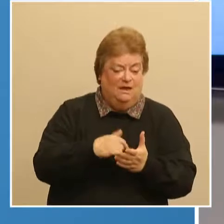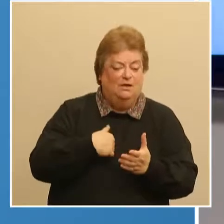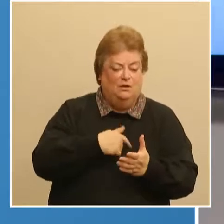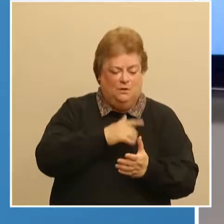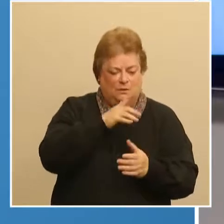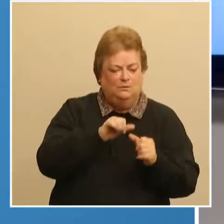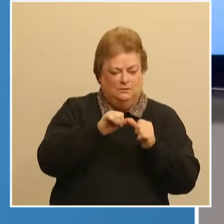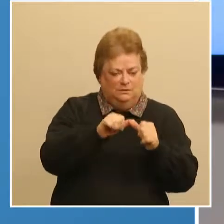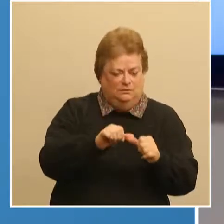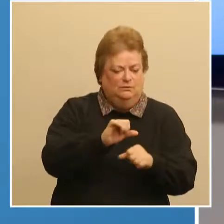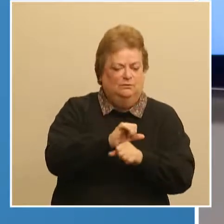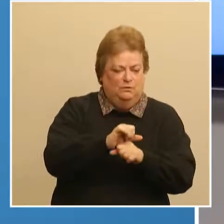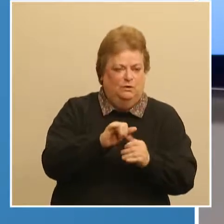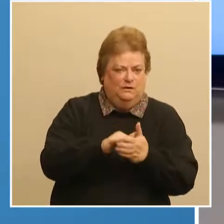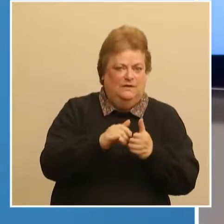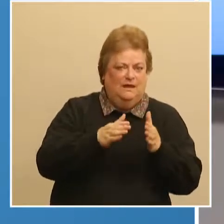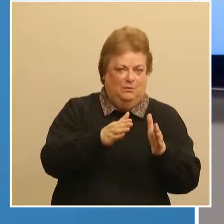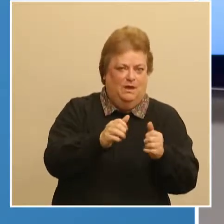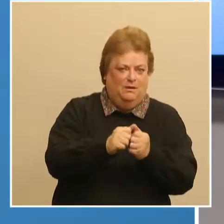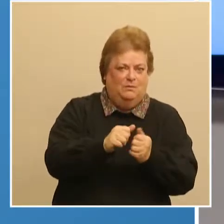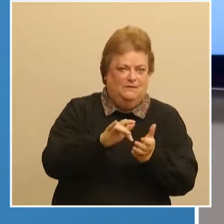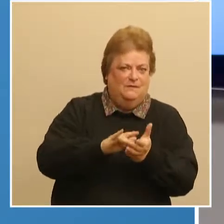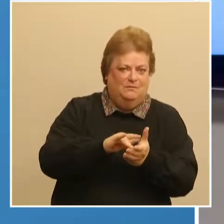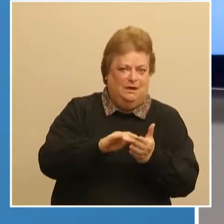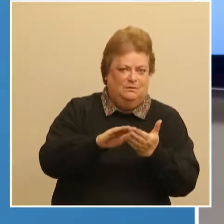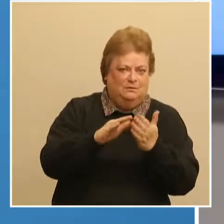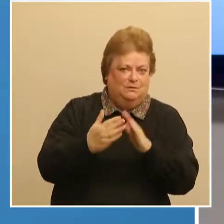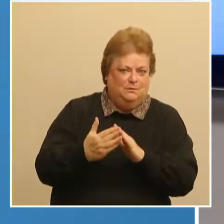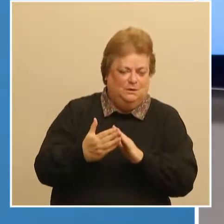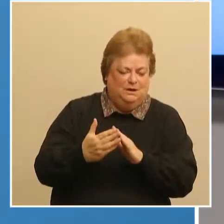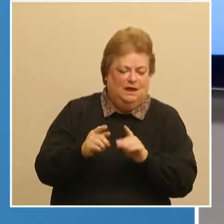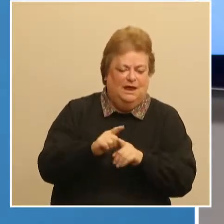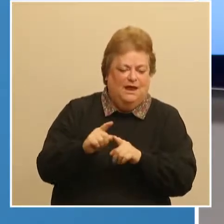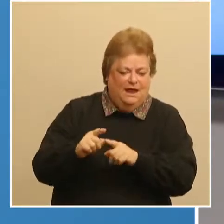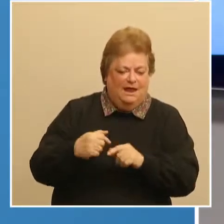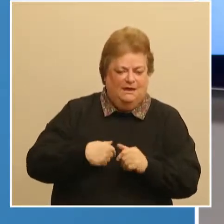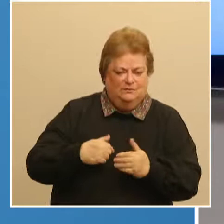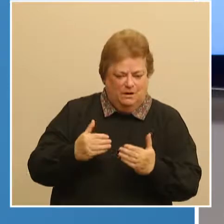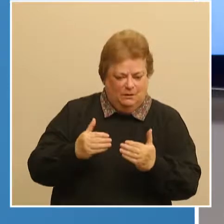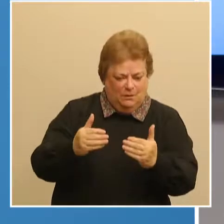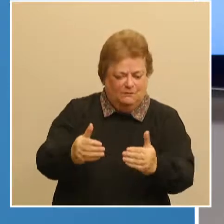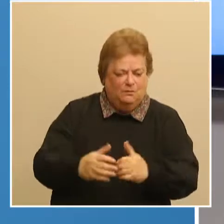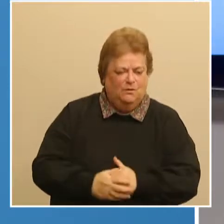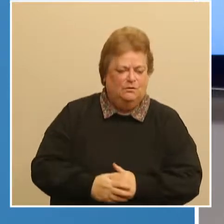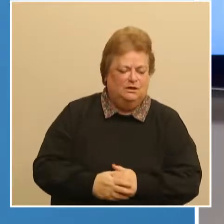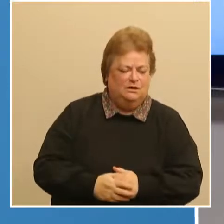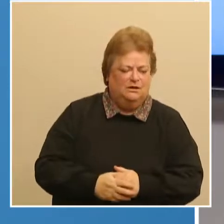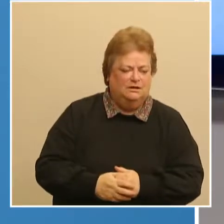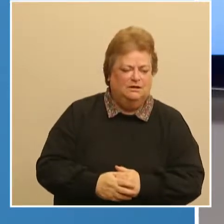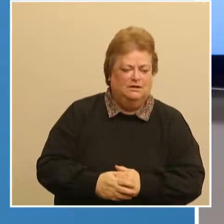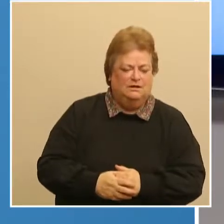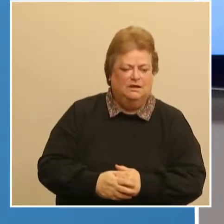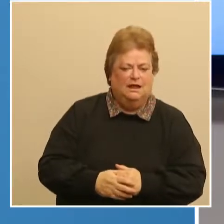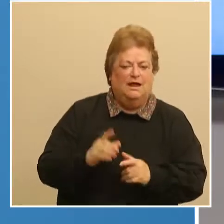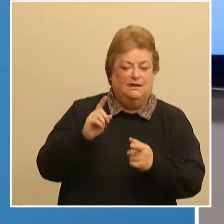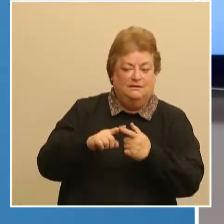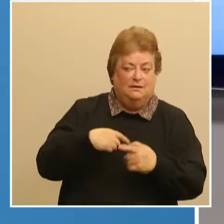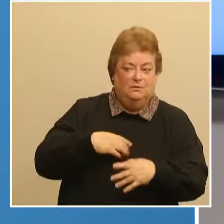continue to work that way with the medical community as we go forward until we receive other